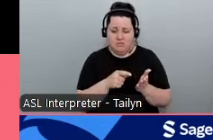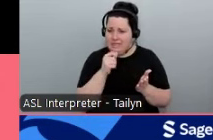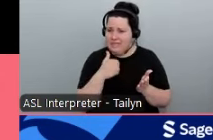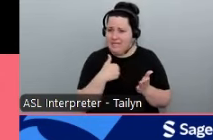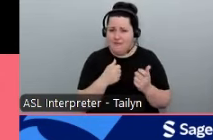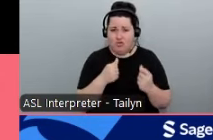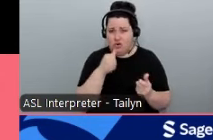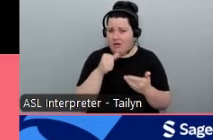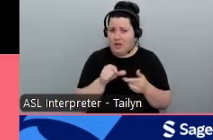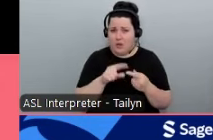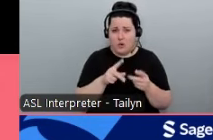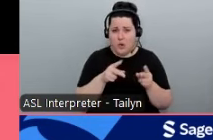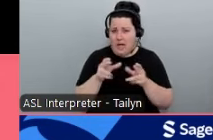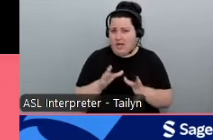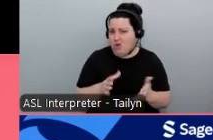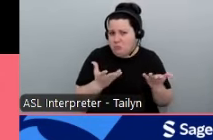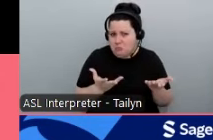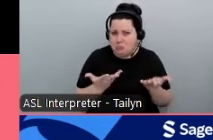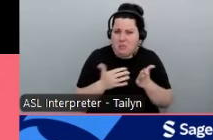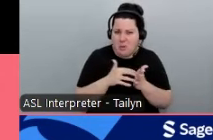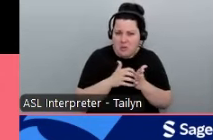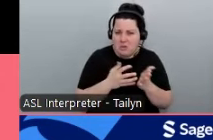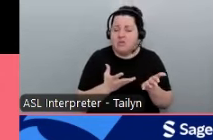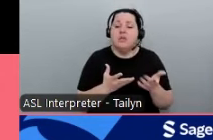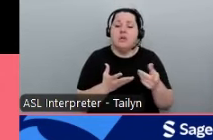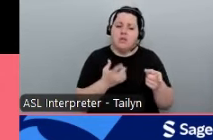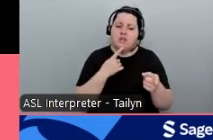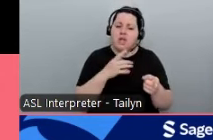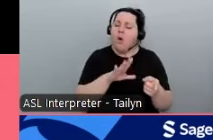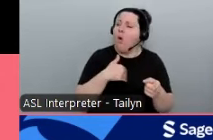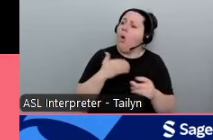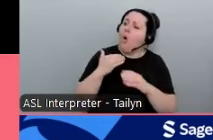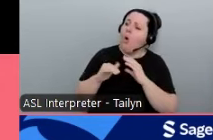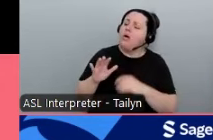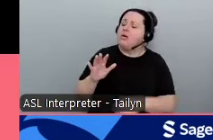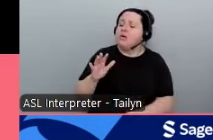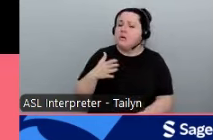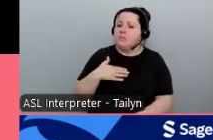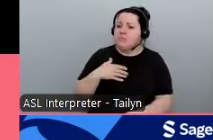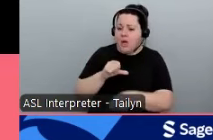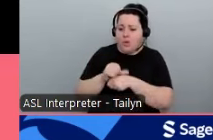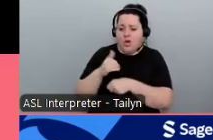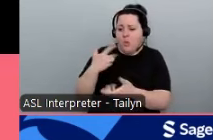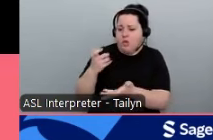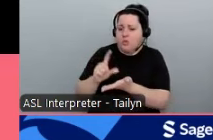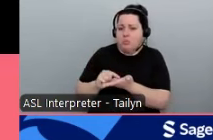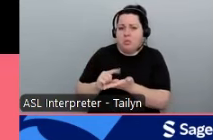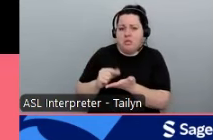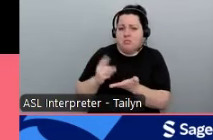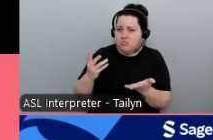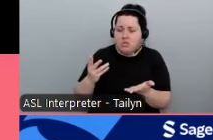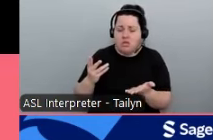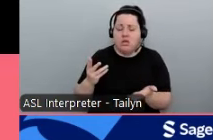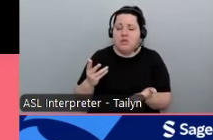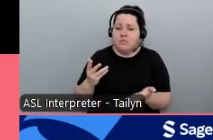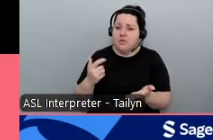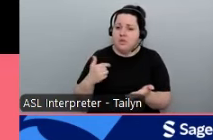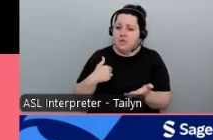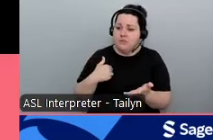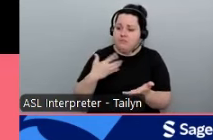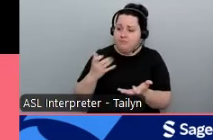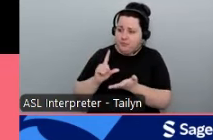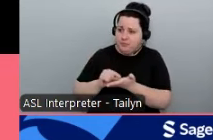editor. And sometimes they'll say things like, well, I really want to just get my work in print. I really just want to publish something